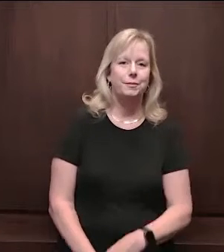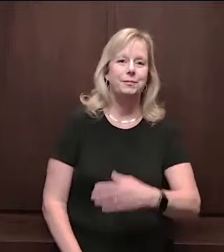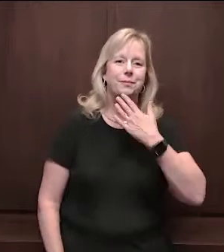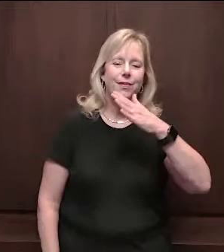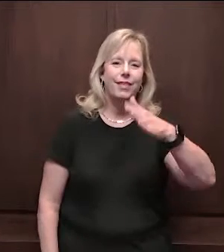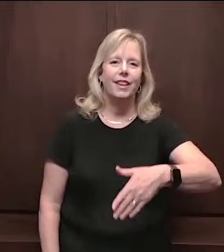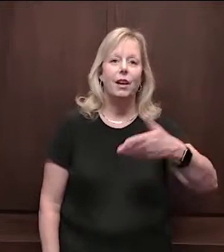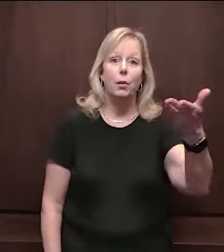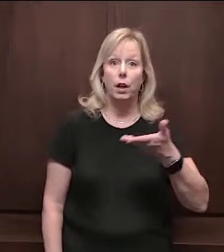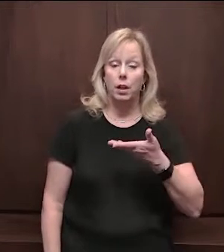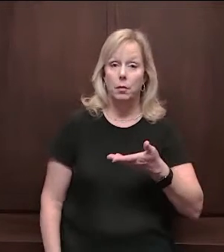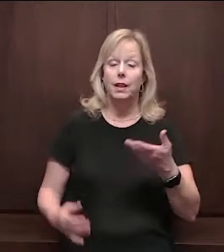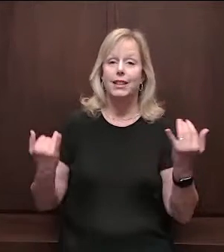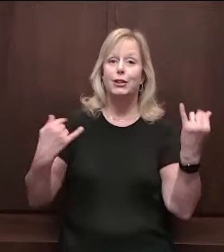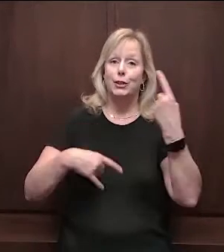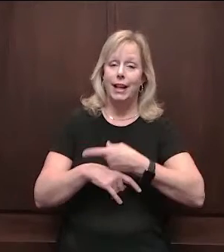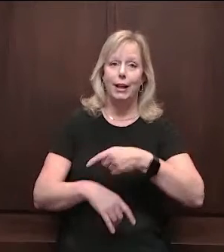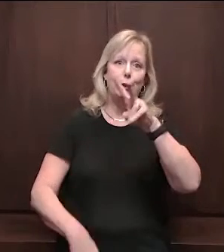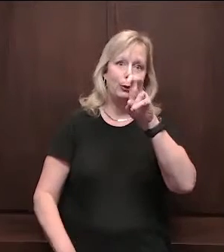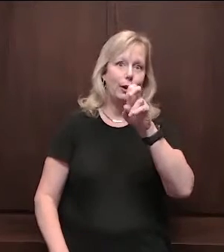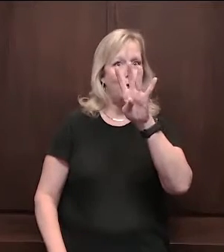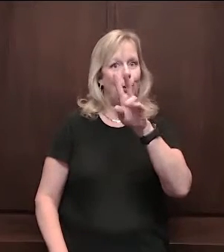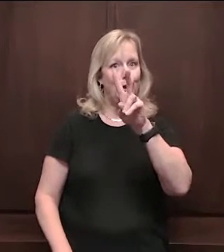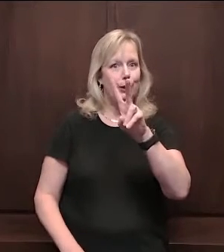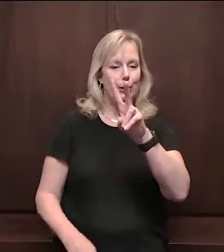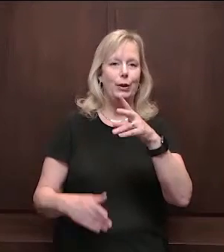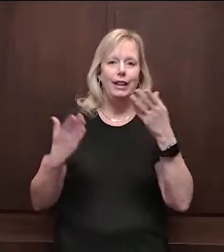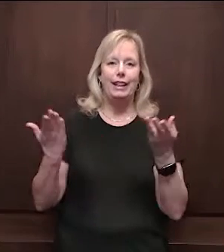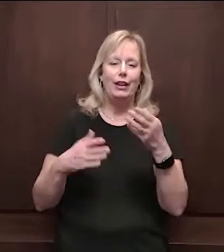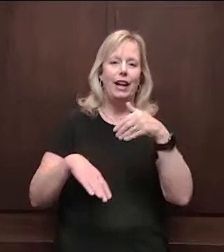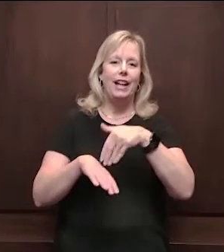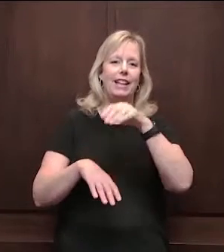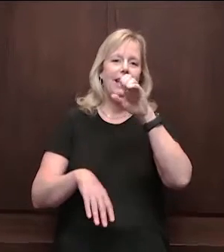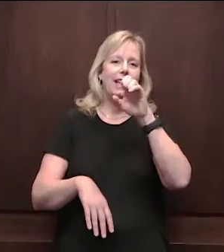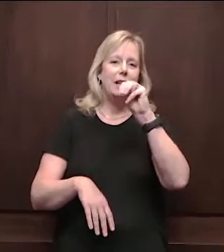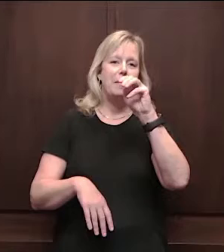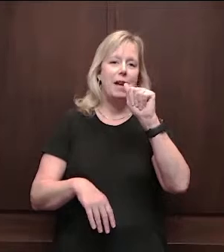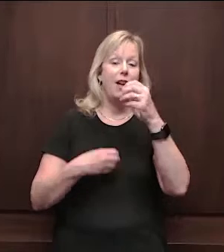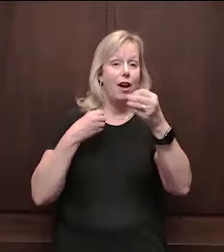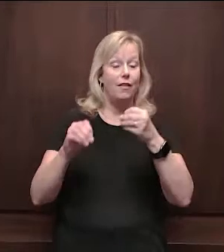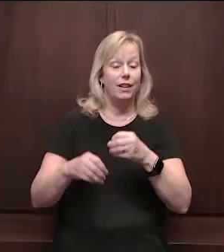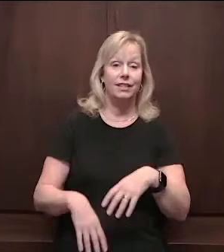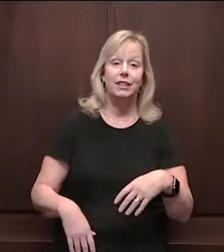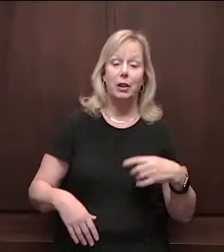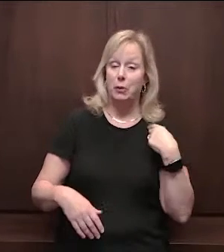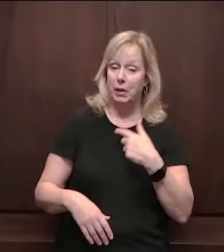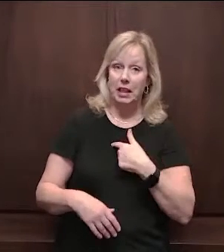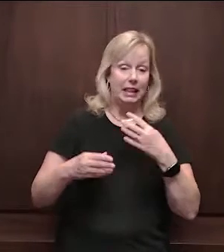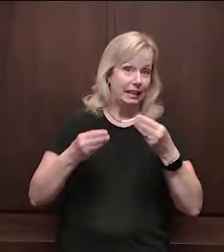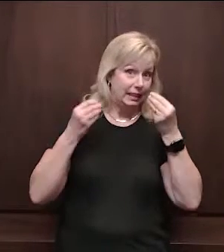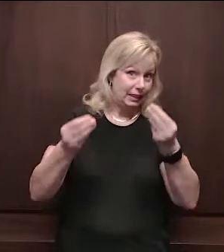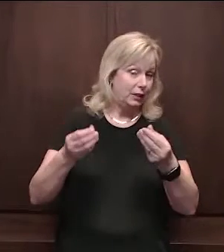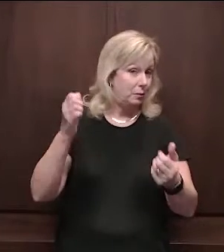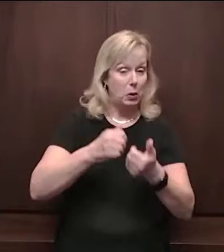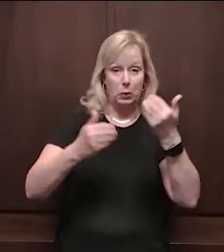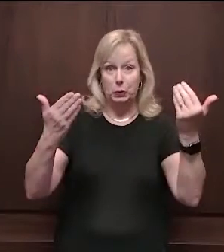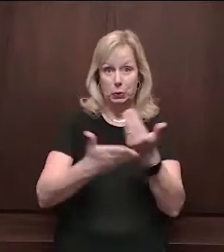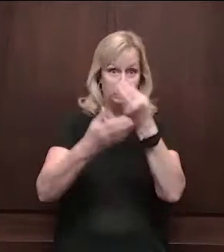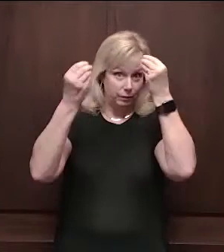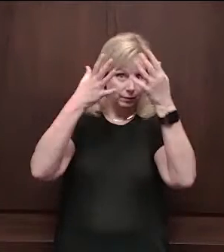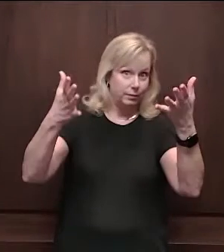Good afternoon. Welcome to day 242 at the EMA office, where we bring you the latest information on our